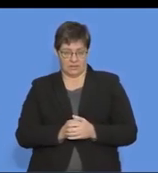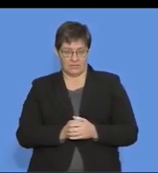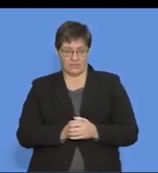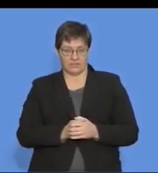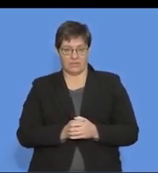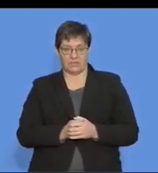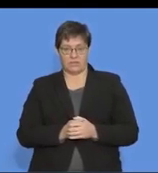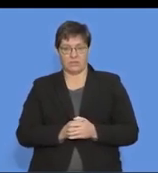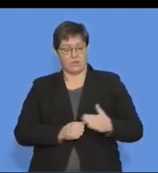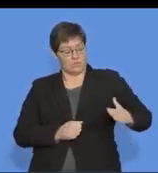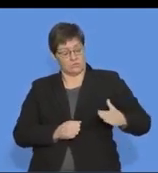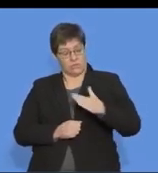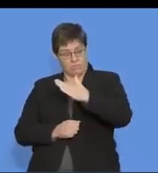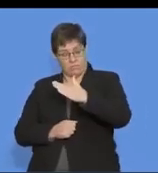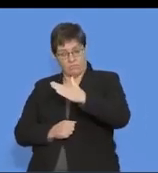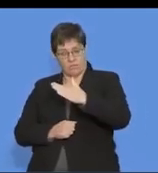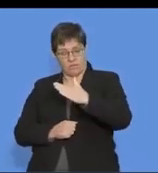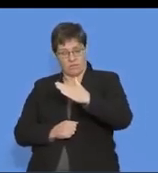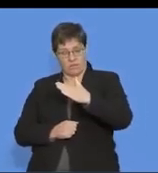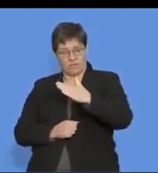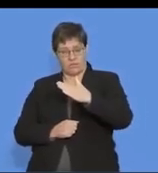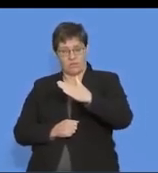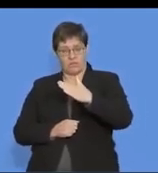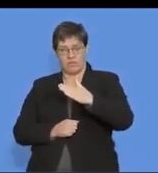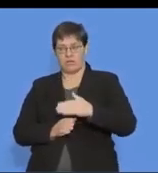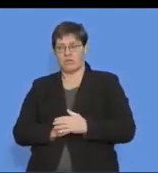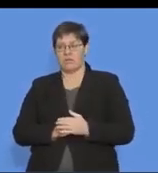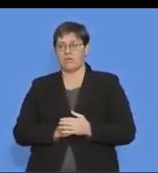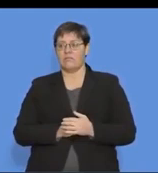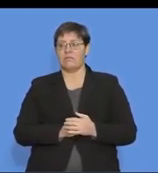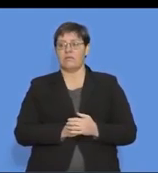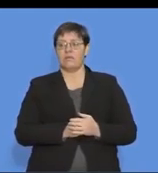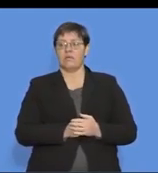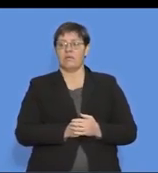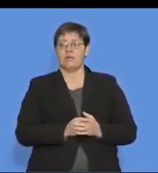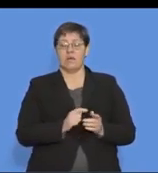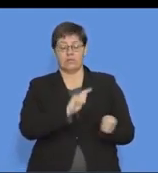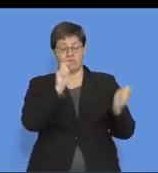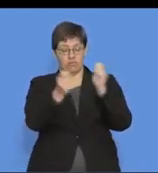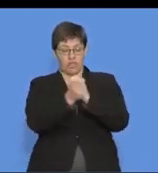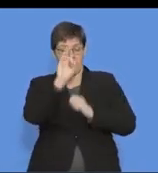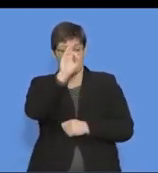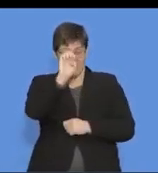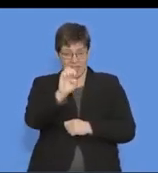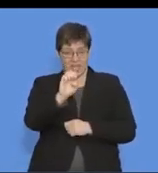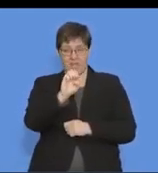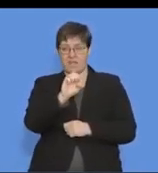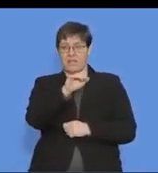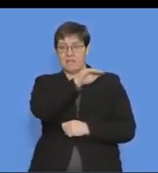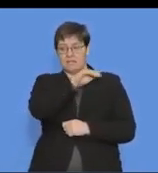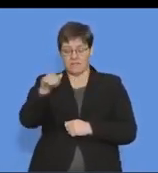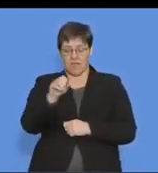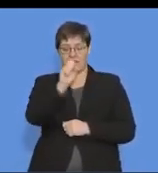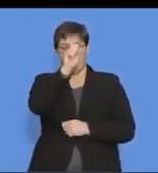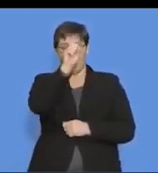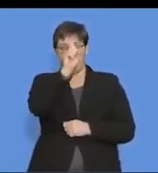right? Okay, so the slope in this case, it will be change in electrostatic force, okay, divided by the